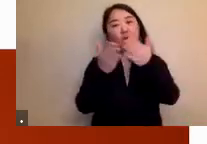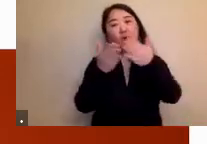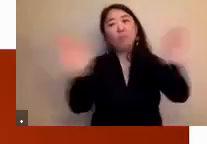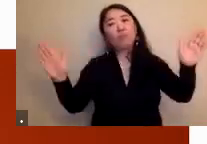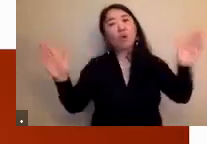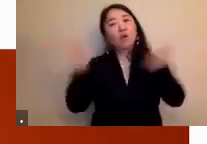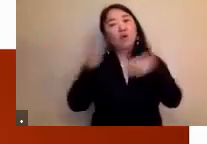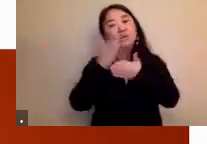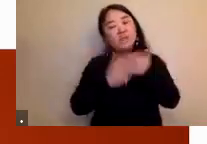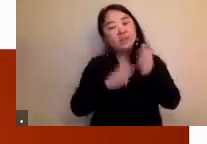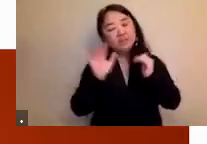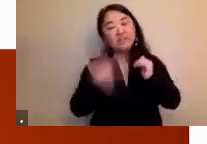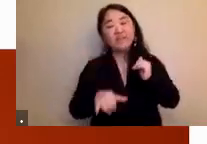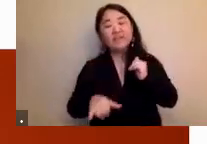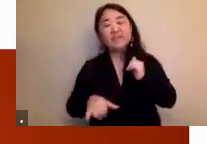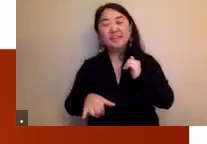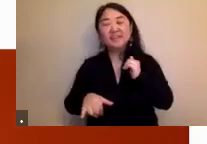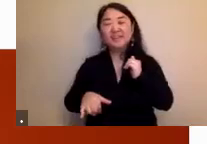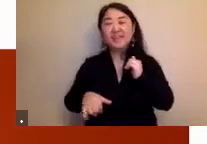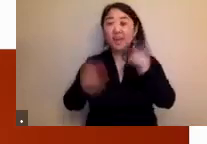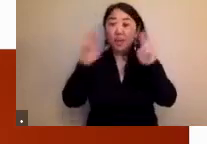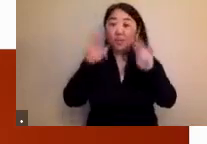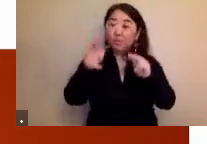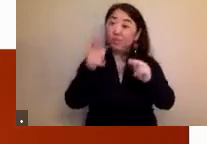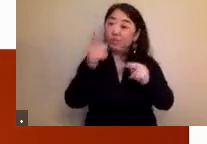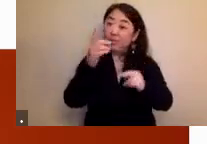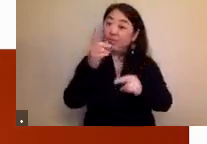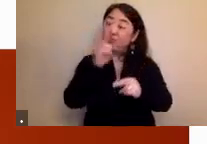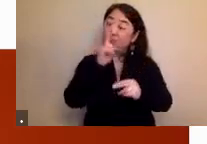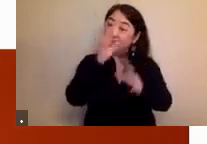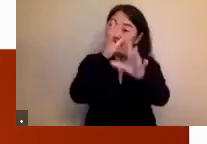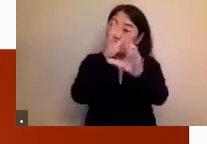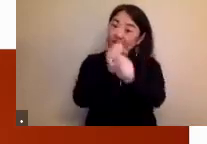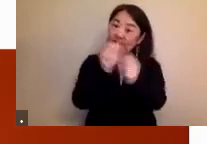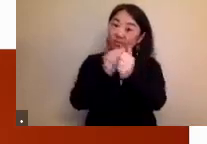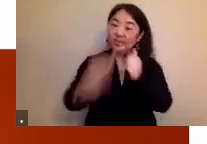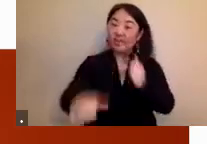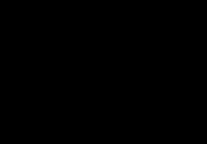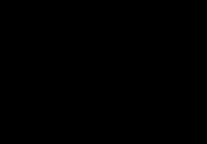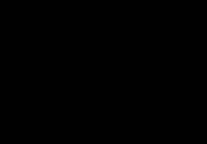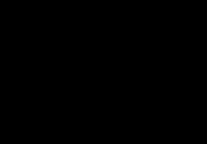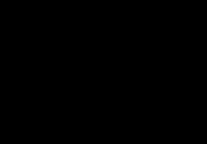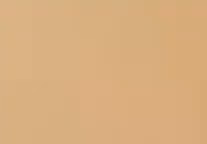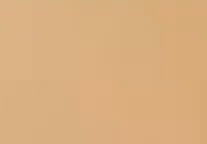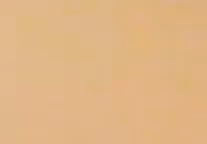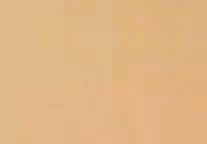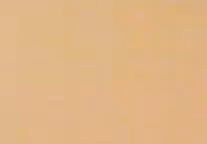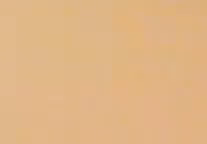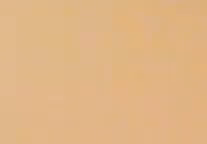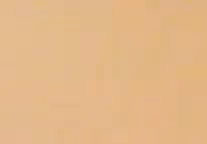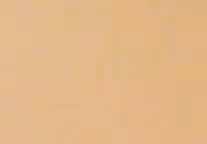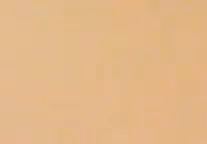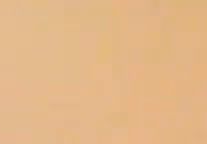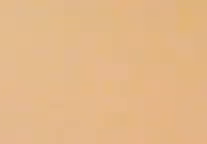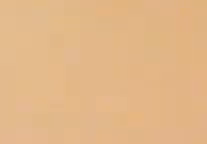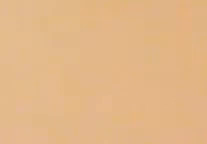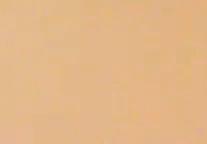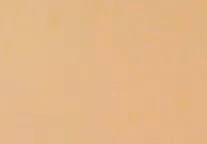of it. So I hope you found it engaging. And I'm going to stop sharing right now.